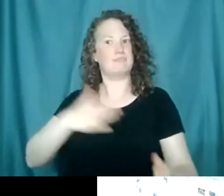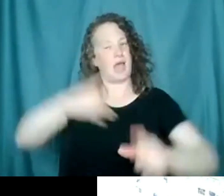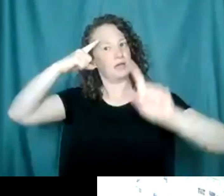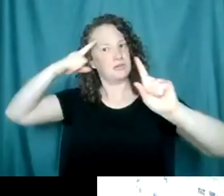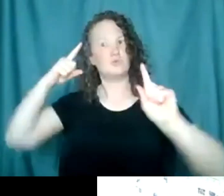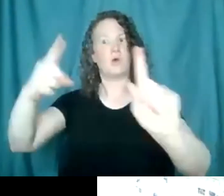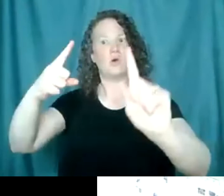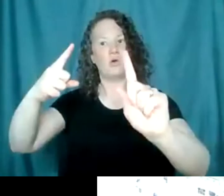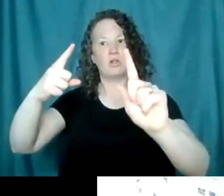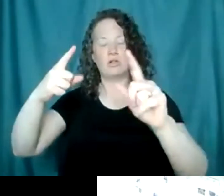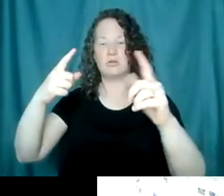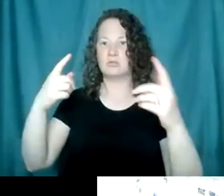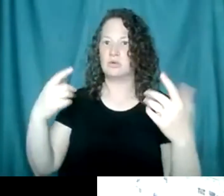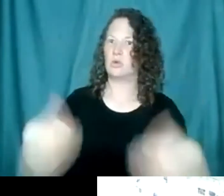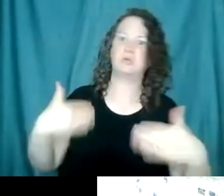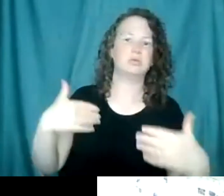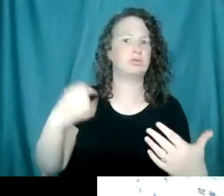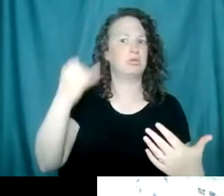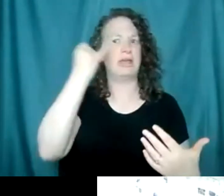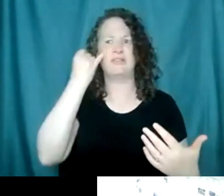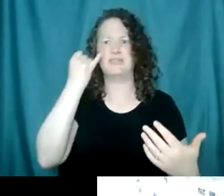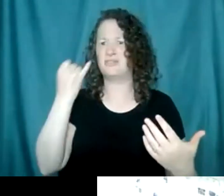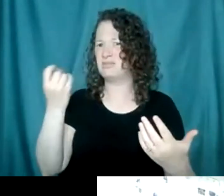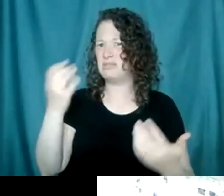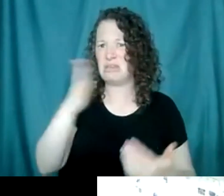mine where it's like, if that doesn't happen,